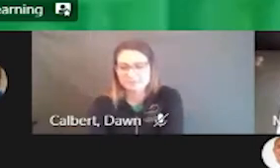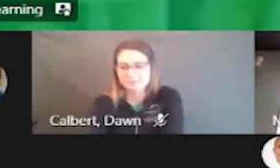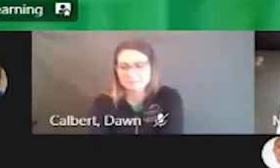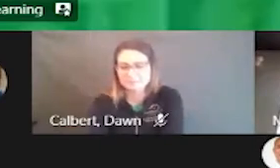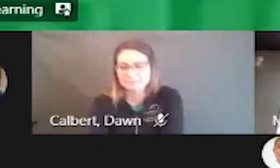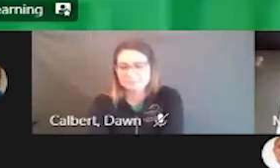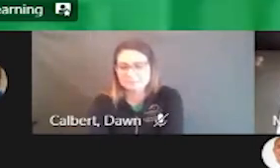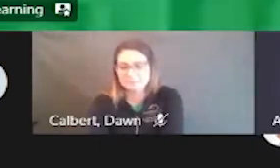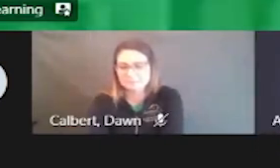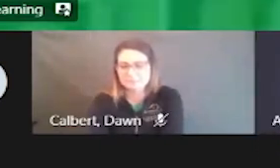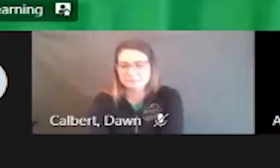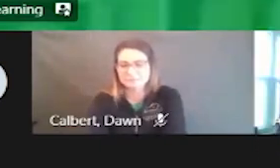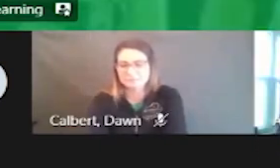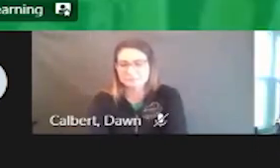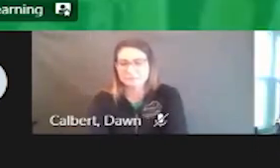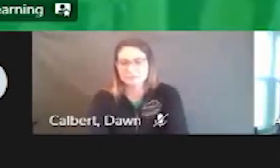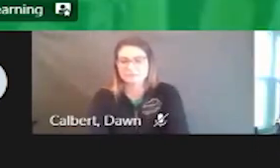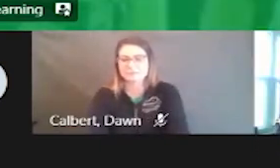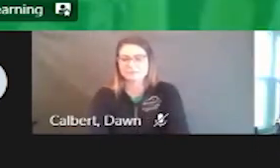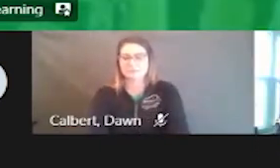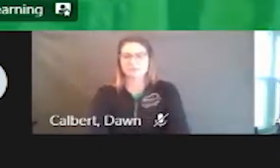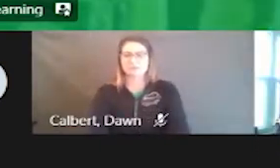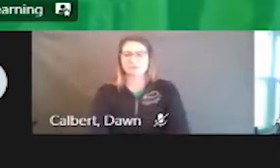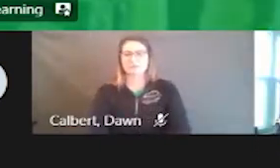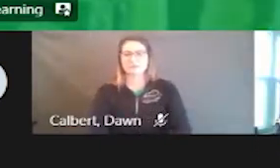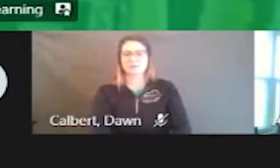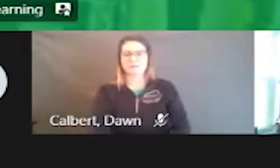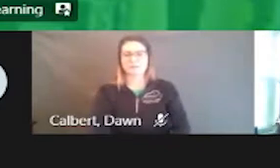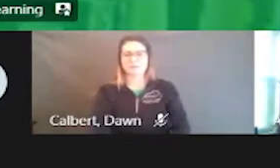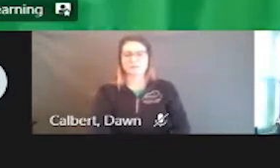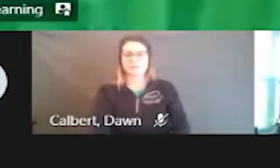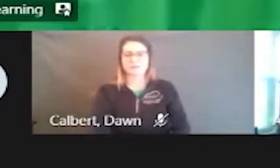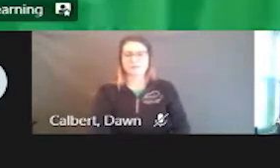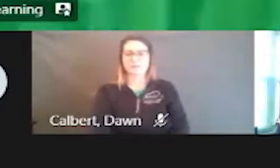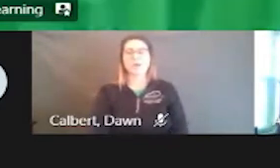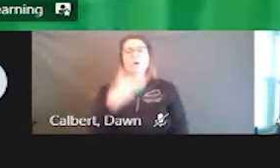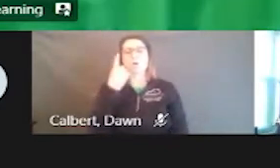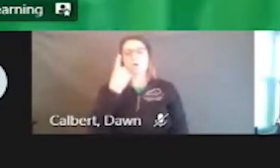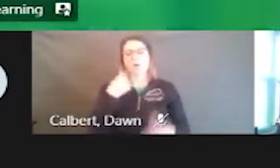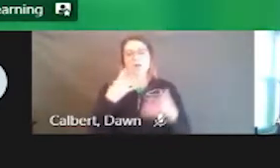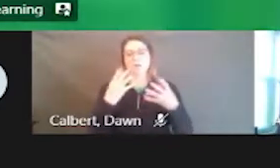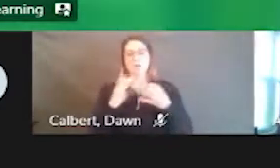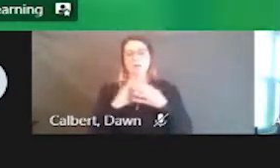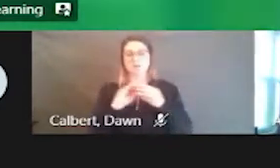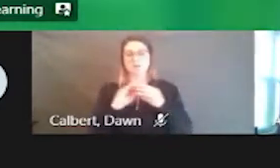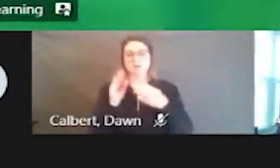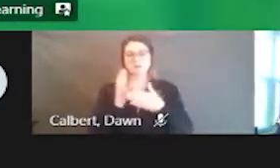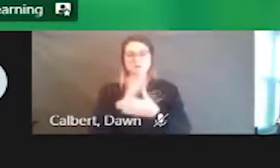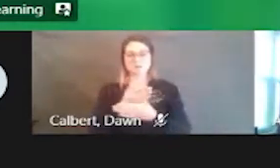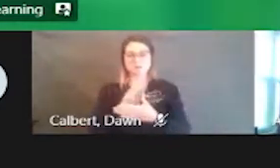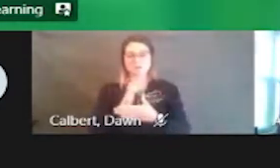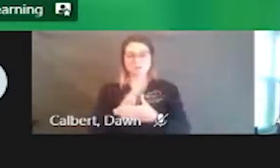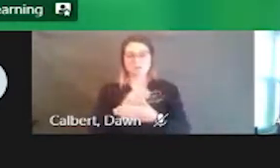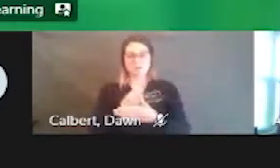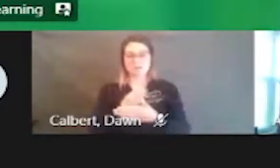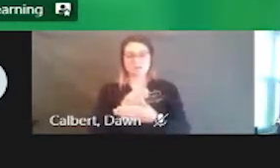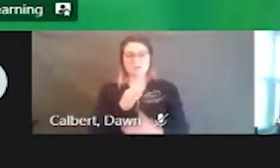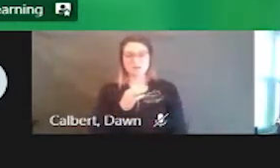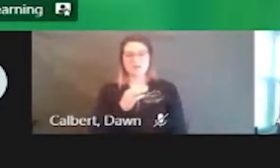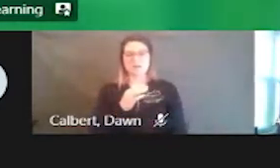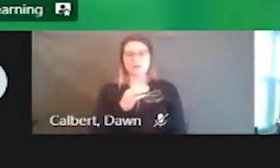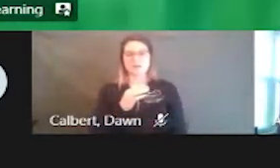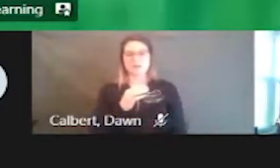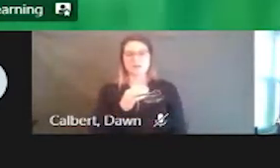Hi, this is Anna speaking. One thing I just wanted to share is something I've been personally doing, which is putting back into